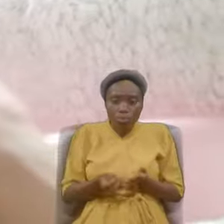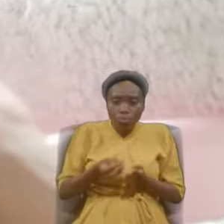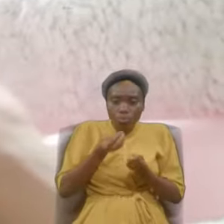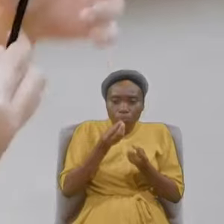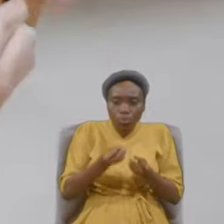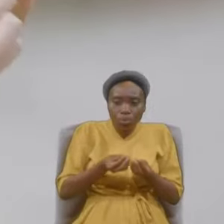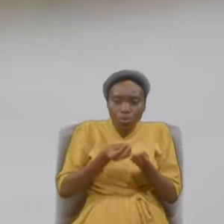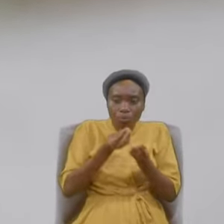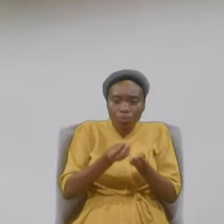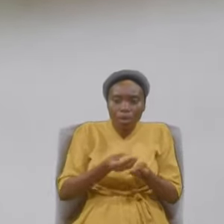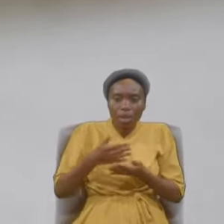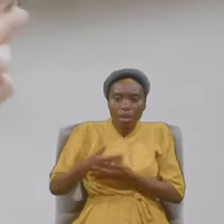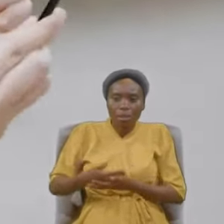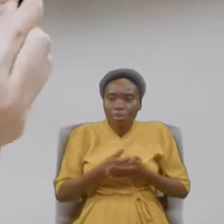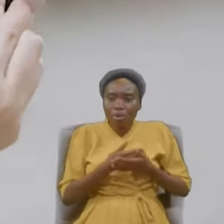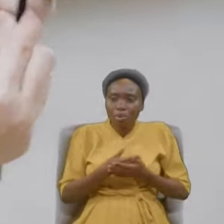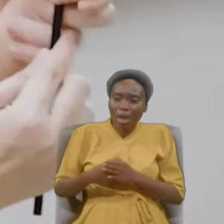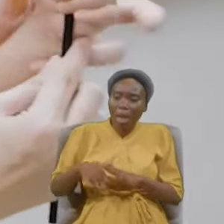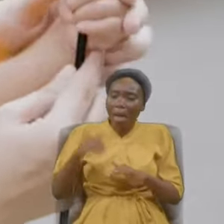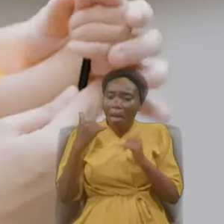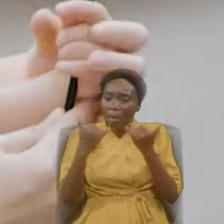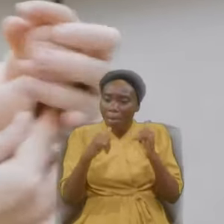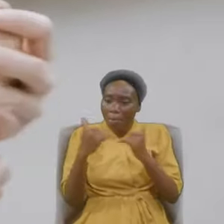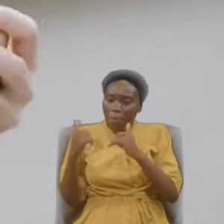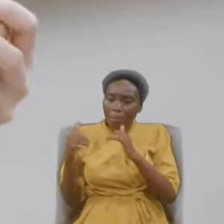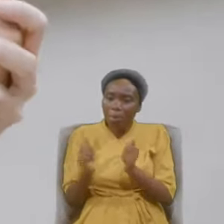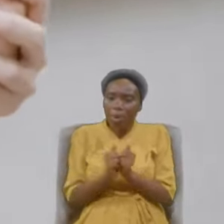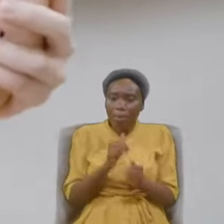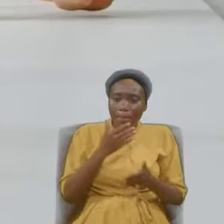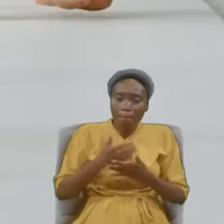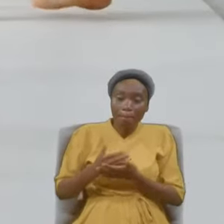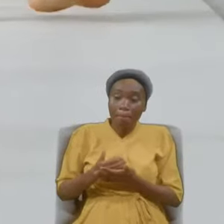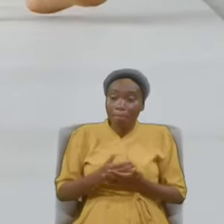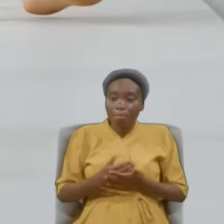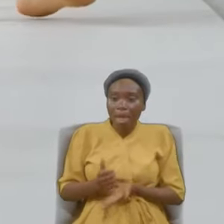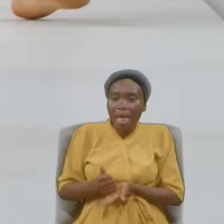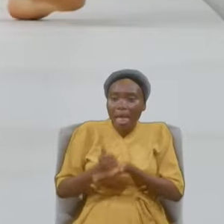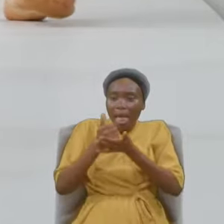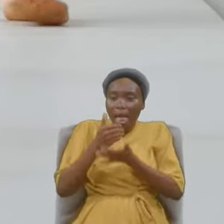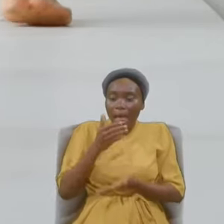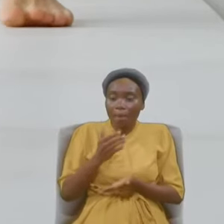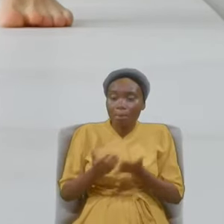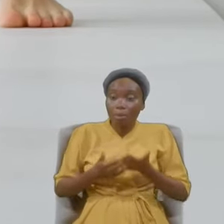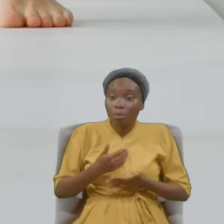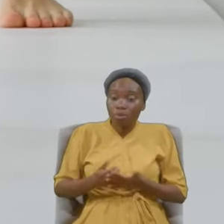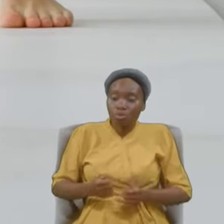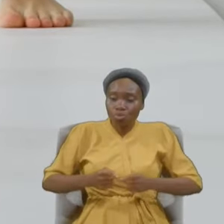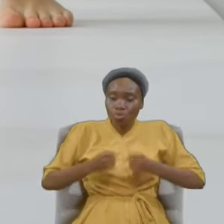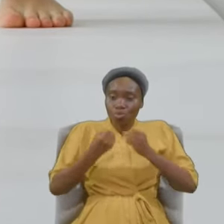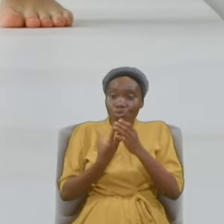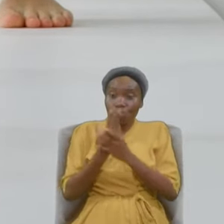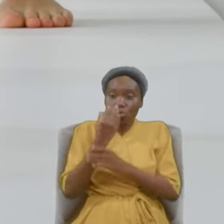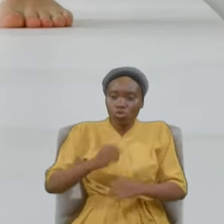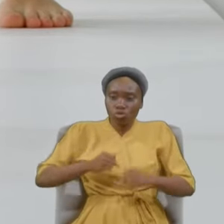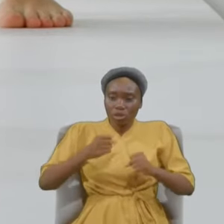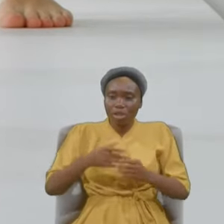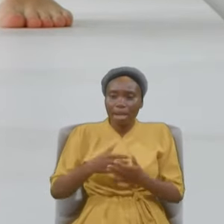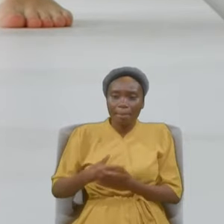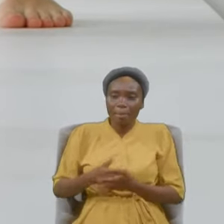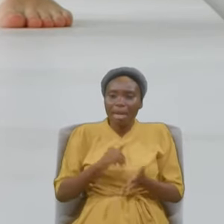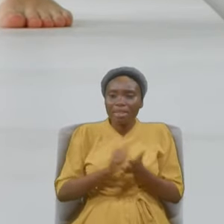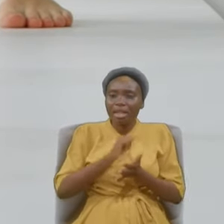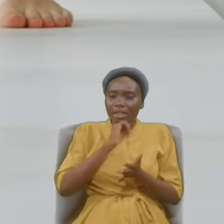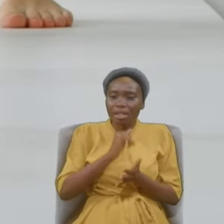the baby. Fellowship with the baby. Help the baby to grow up. Strengthen the baby. That's exactly